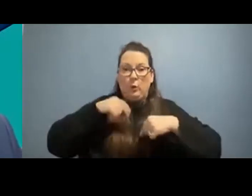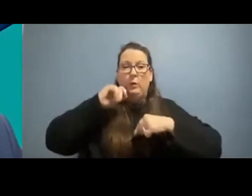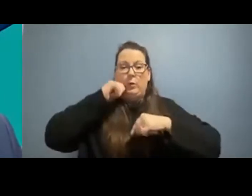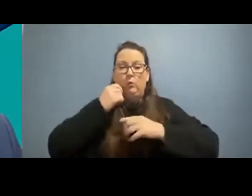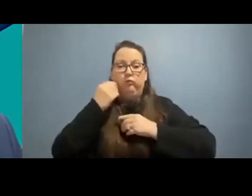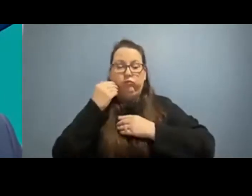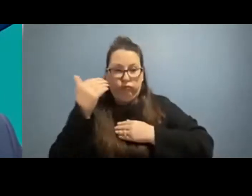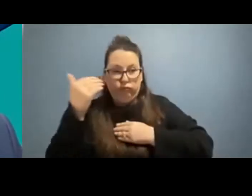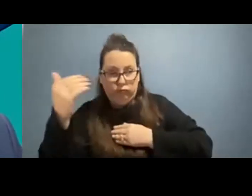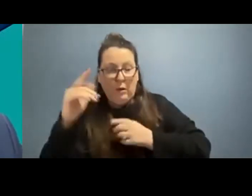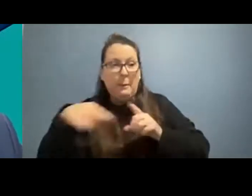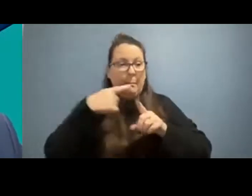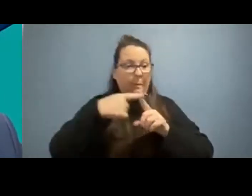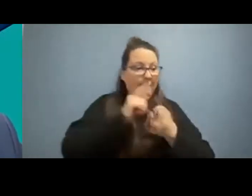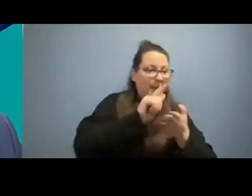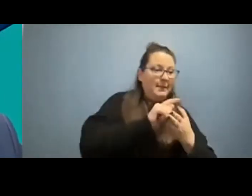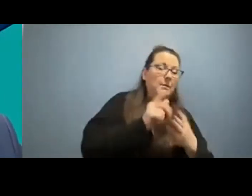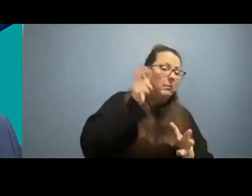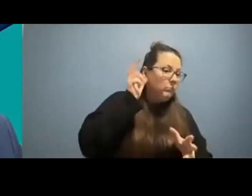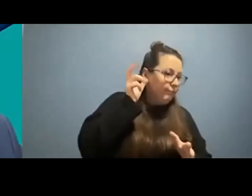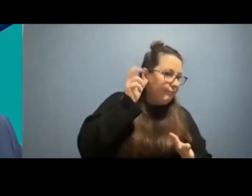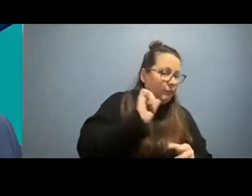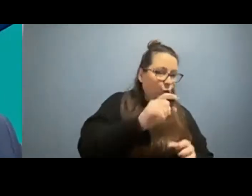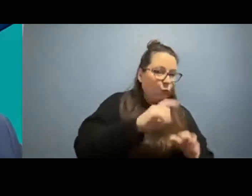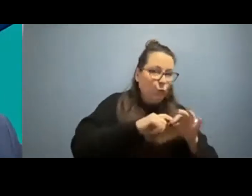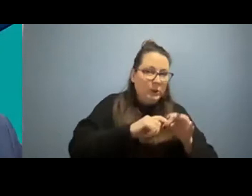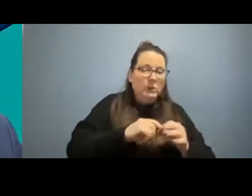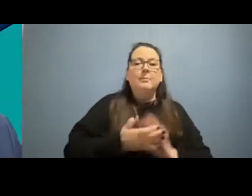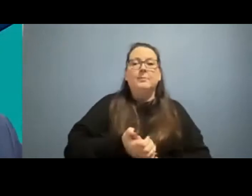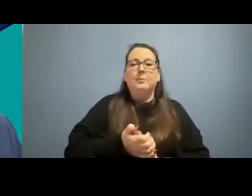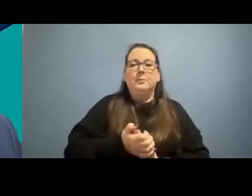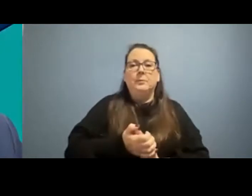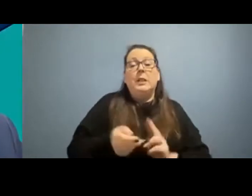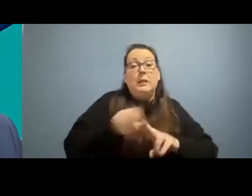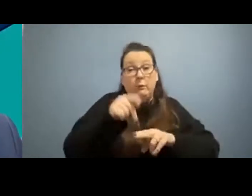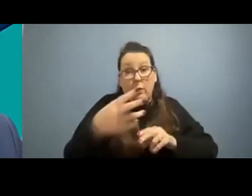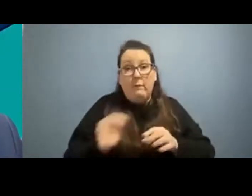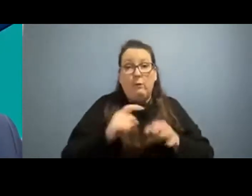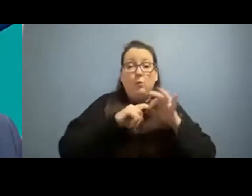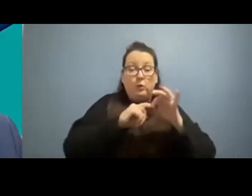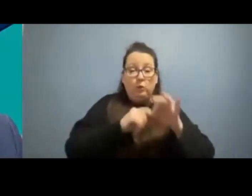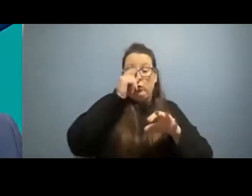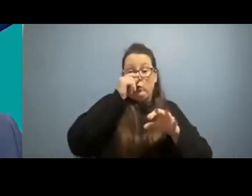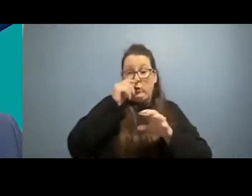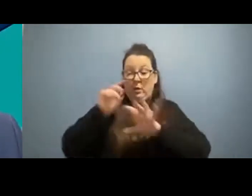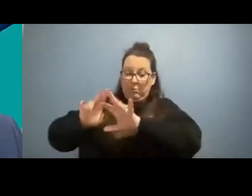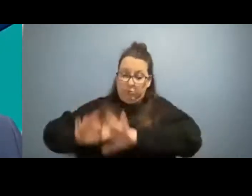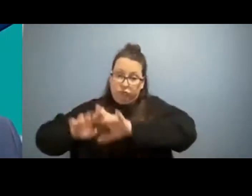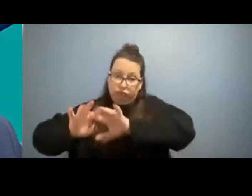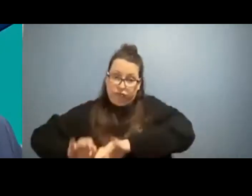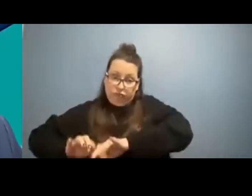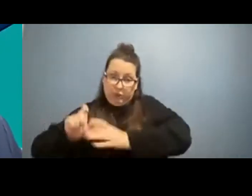your concerns. Please post your questions in the chat if possible, or raise your hand and we will come to